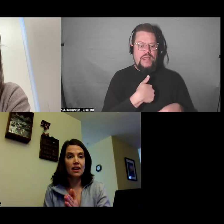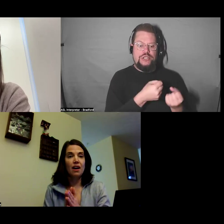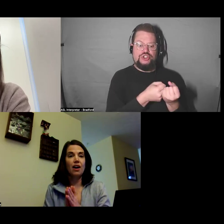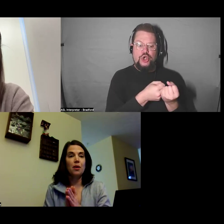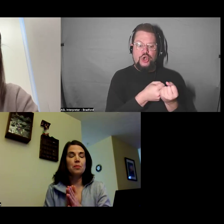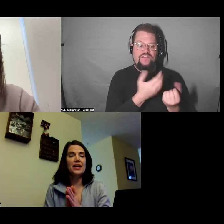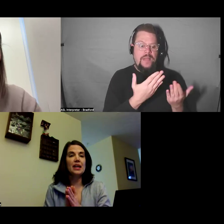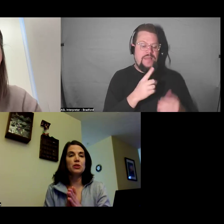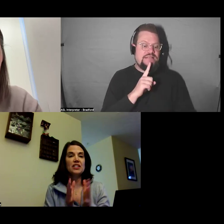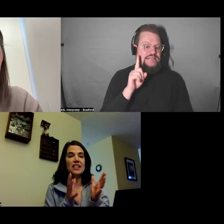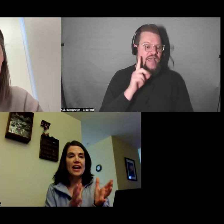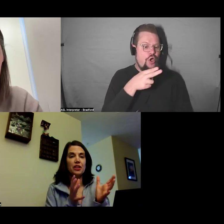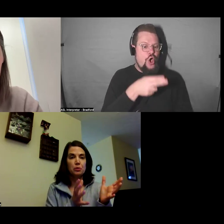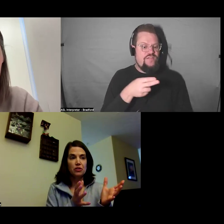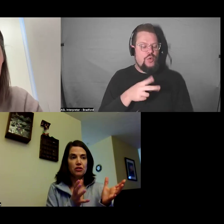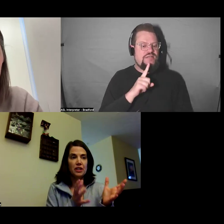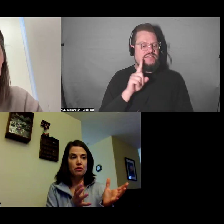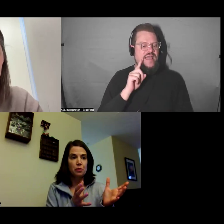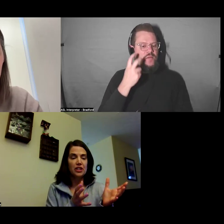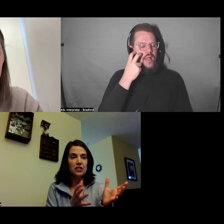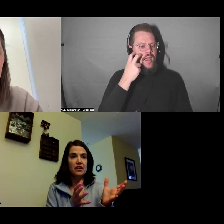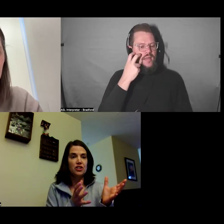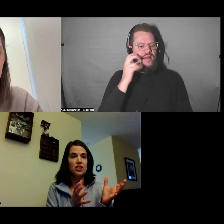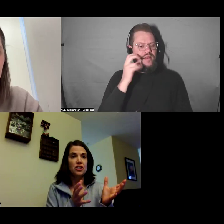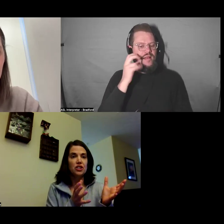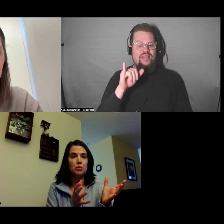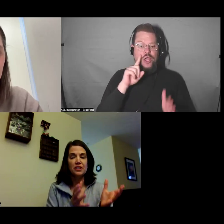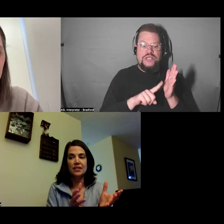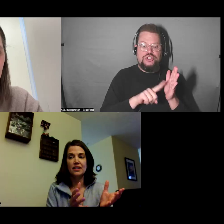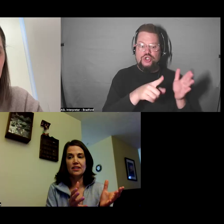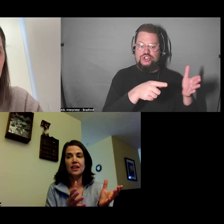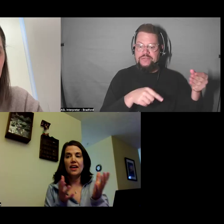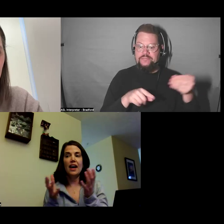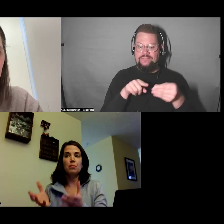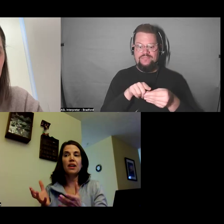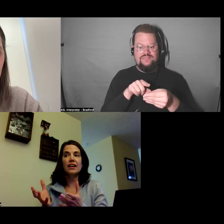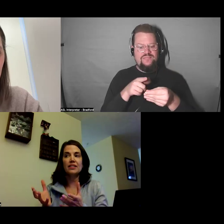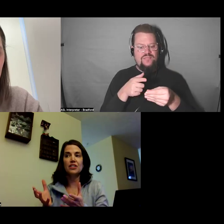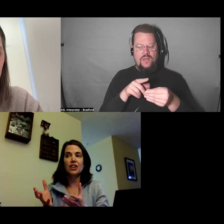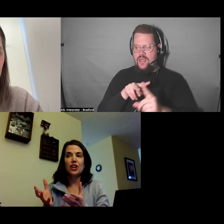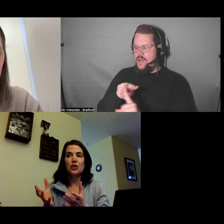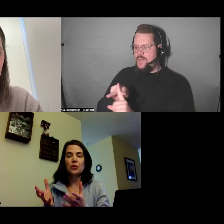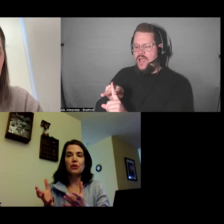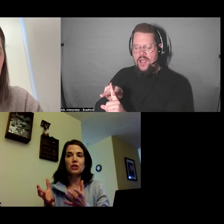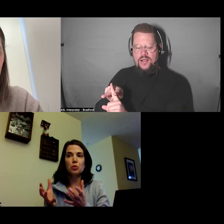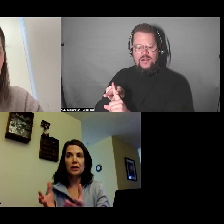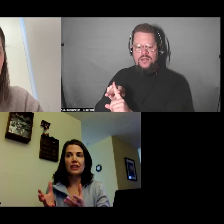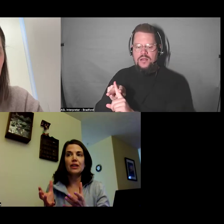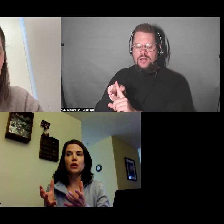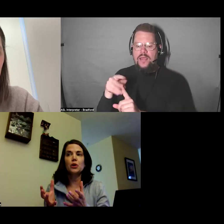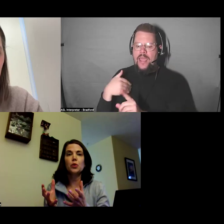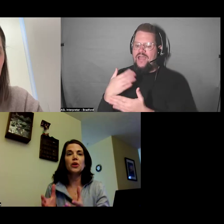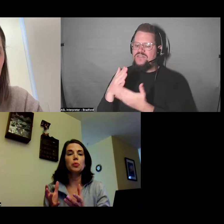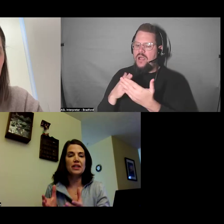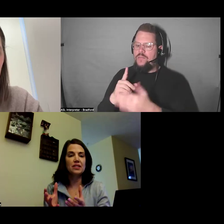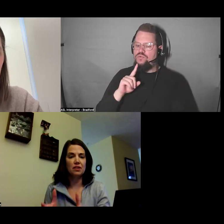blind, being able to take the research and the information that she presented and apply it, there are some